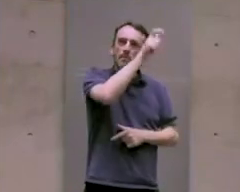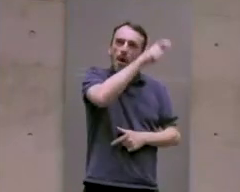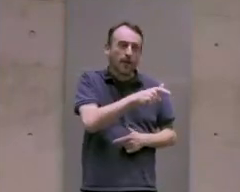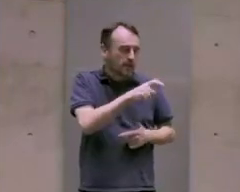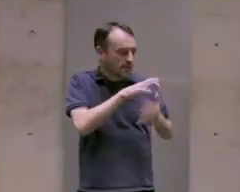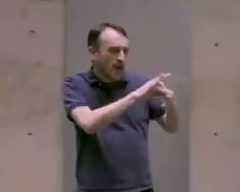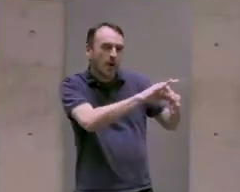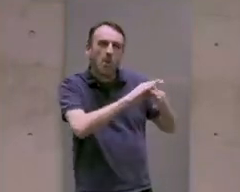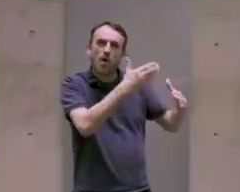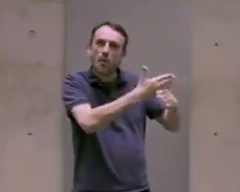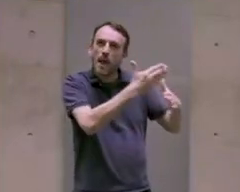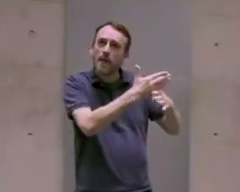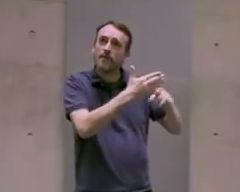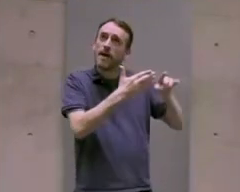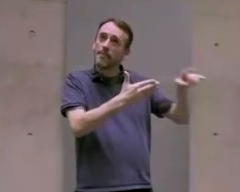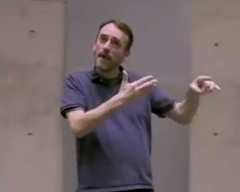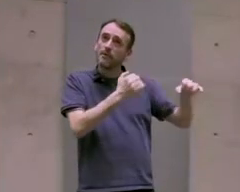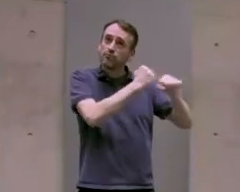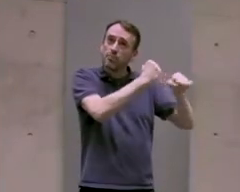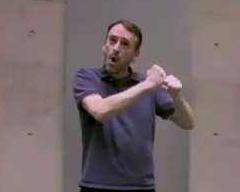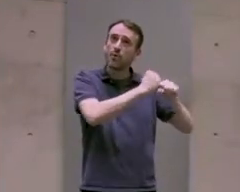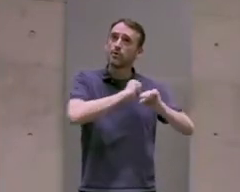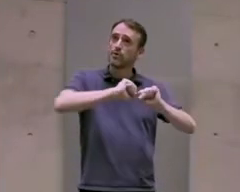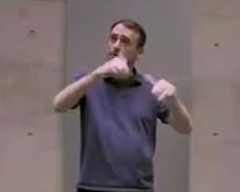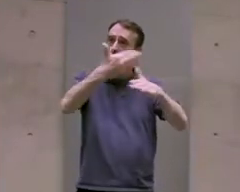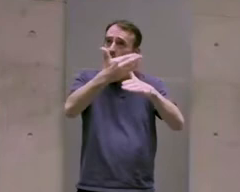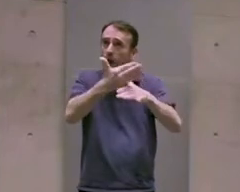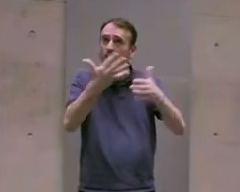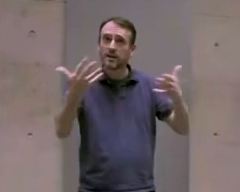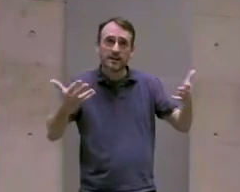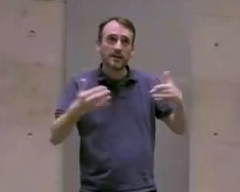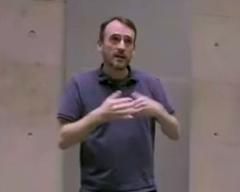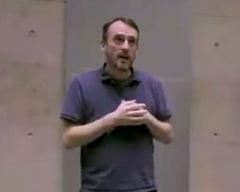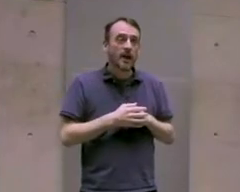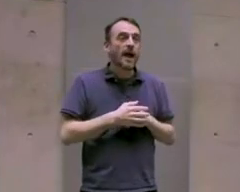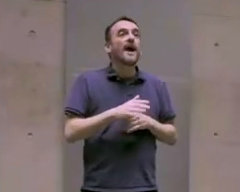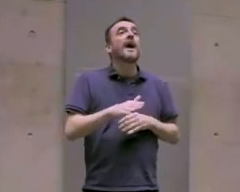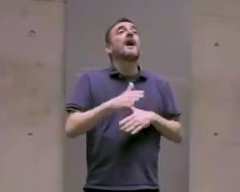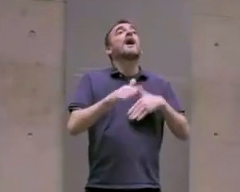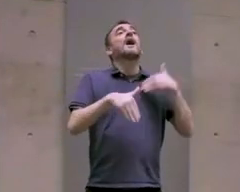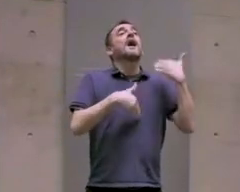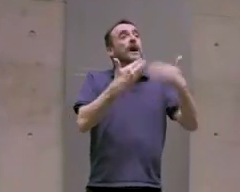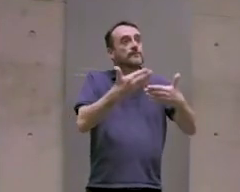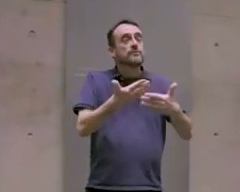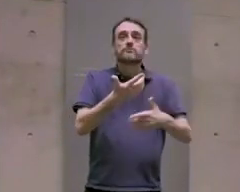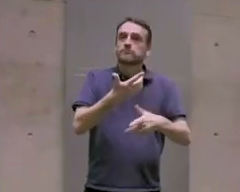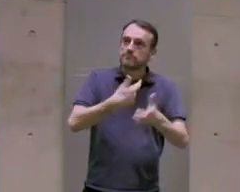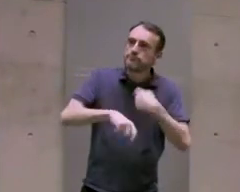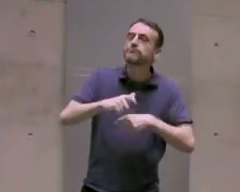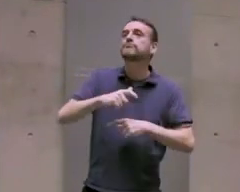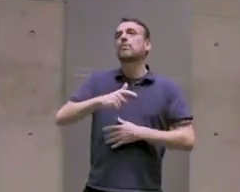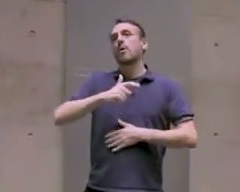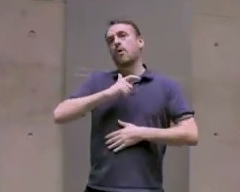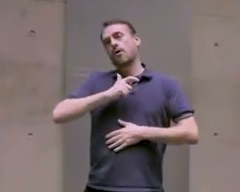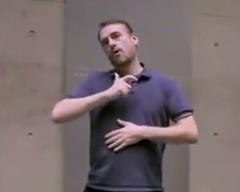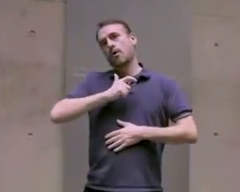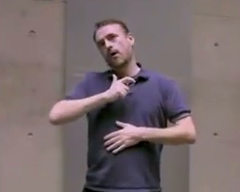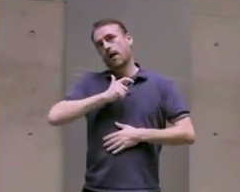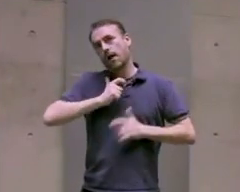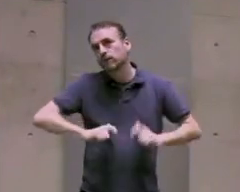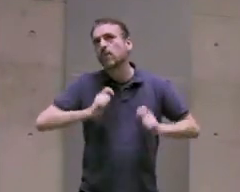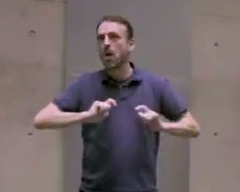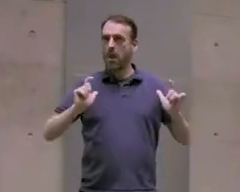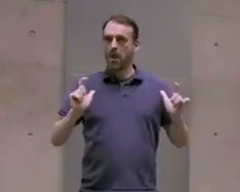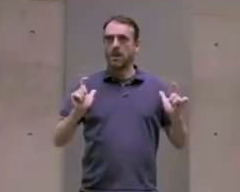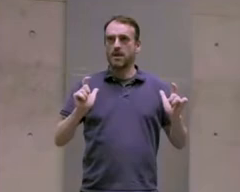thing or fake it like I do until you get used enough to it that this kind of situation doesn't bother you as much as it would if you stopped and thought about it for